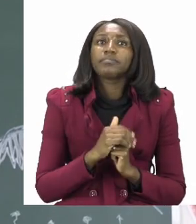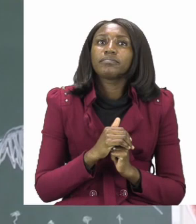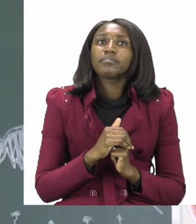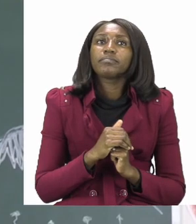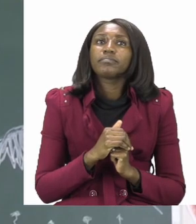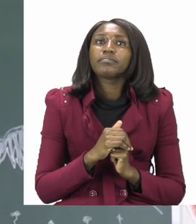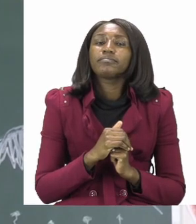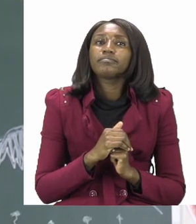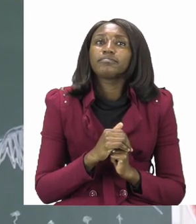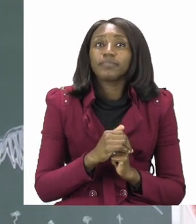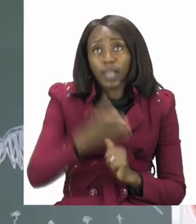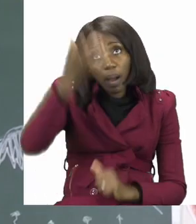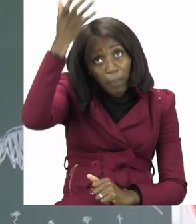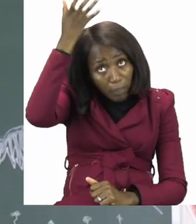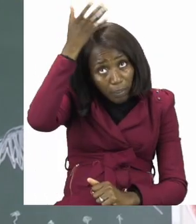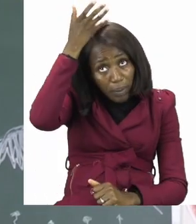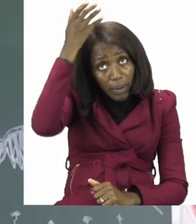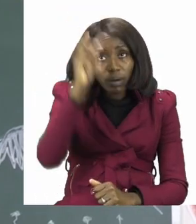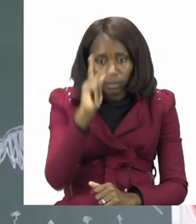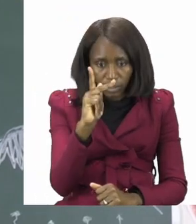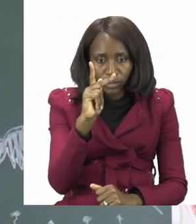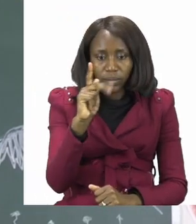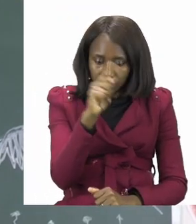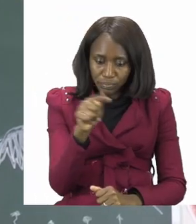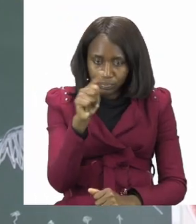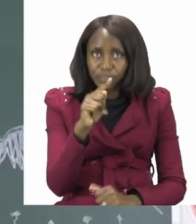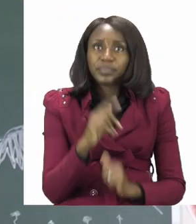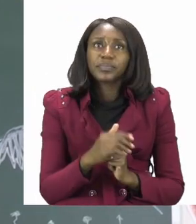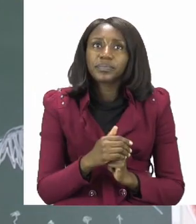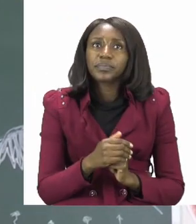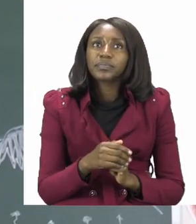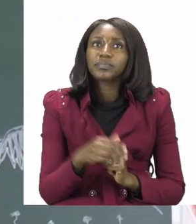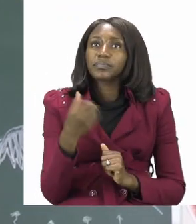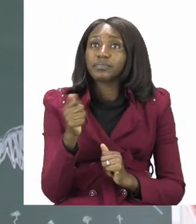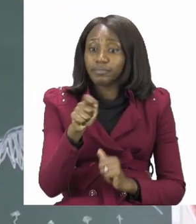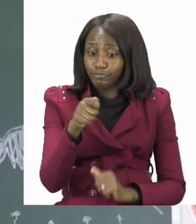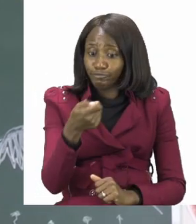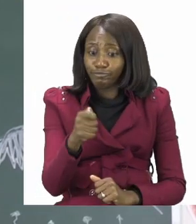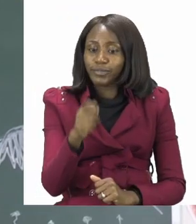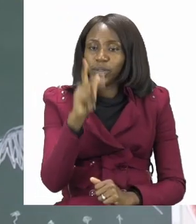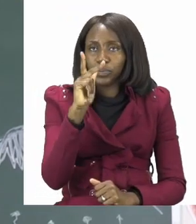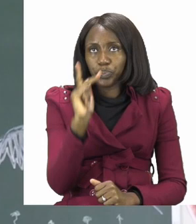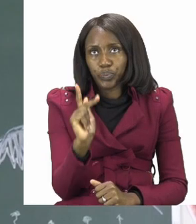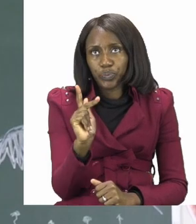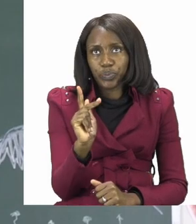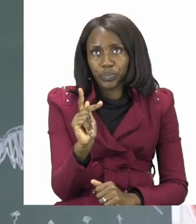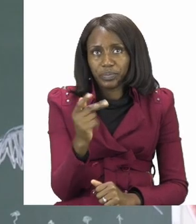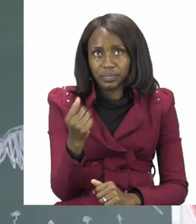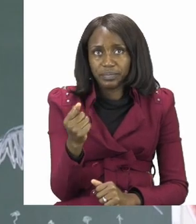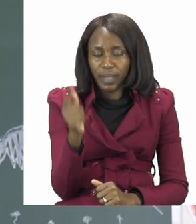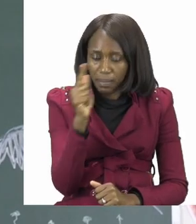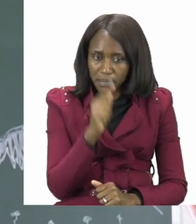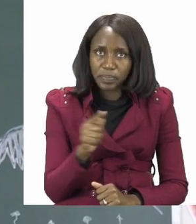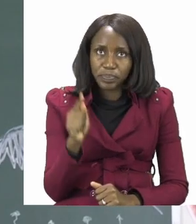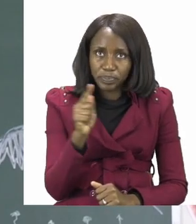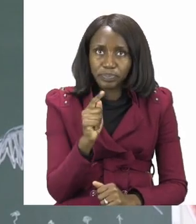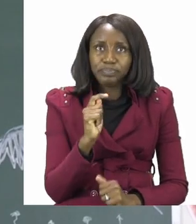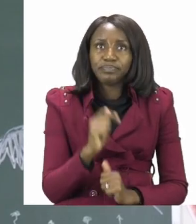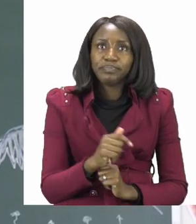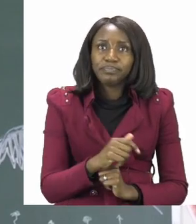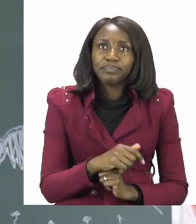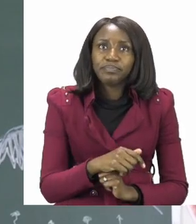a k in the word kings. We also have another k in the word